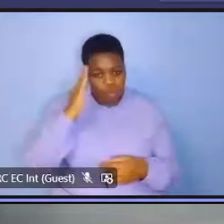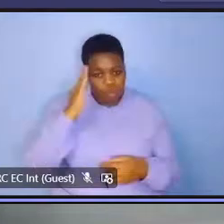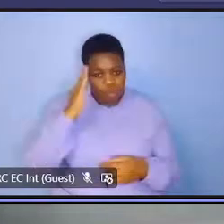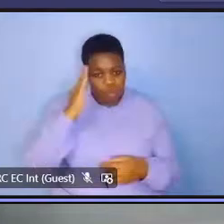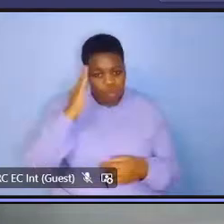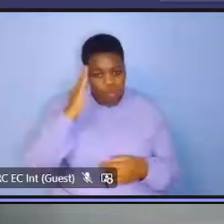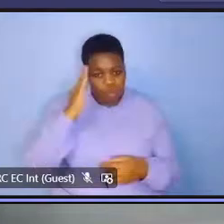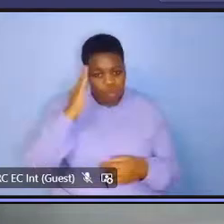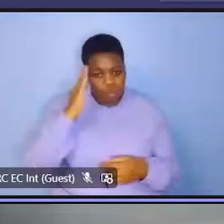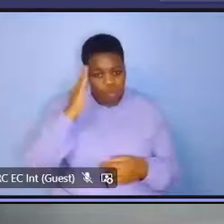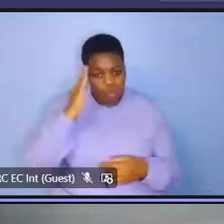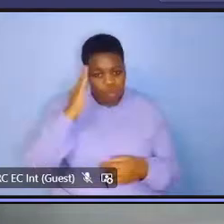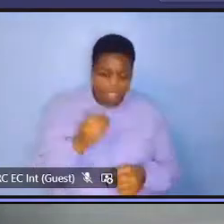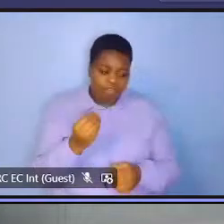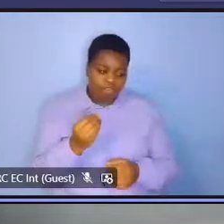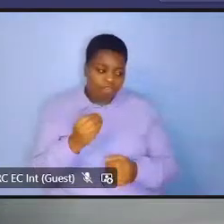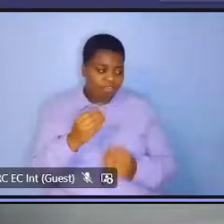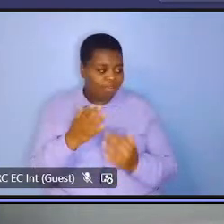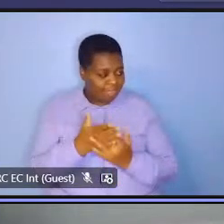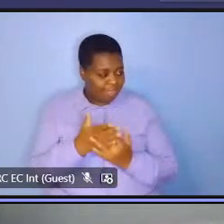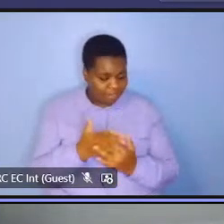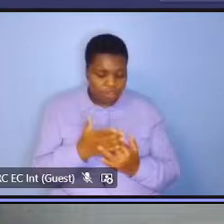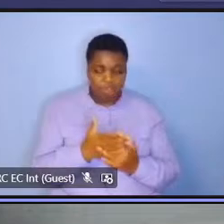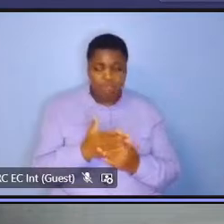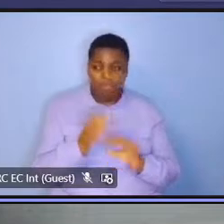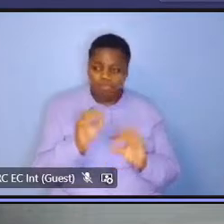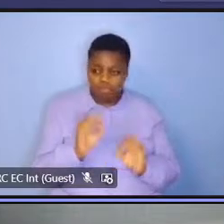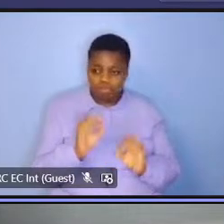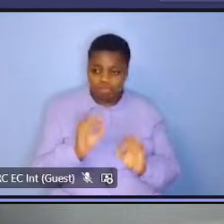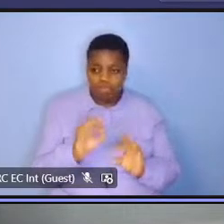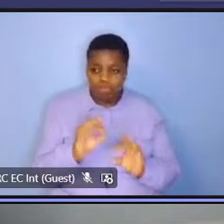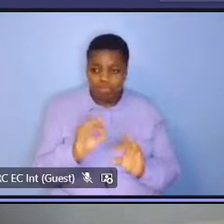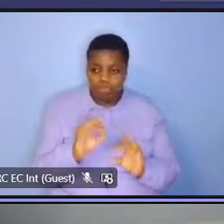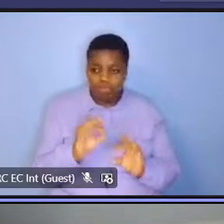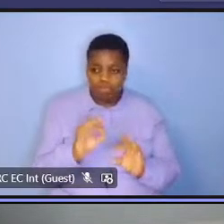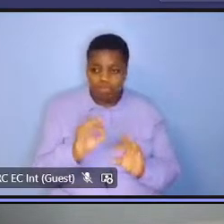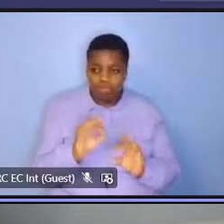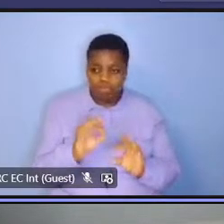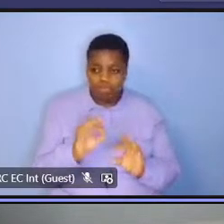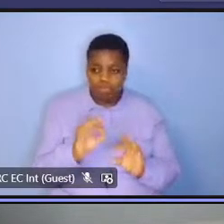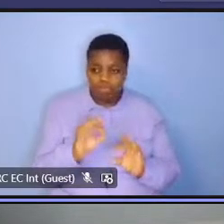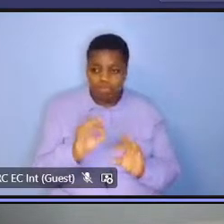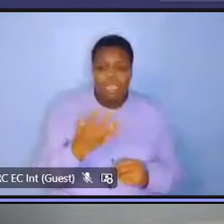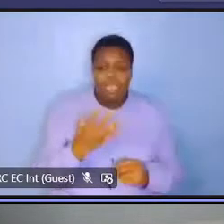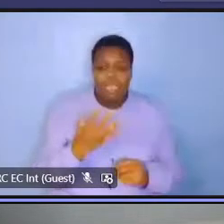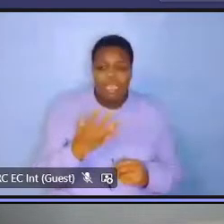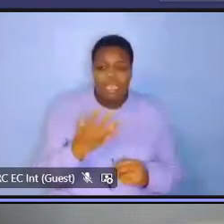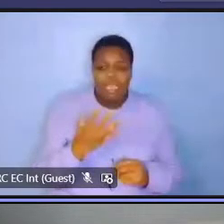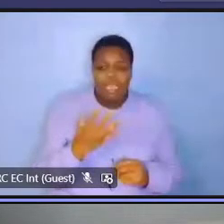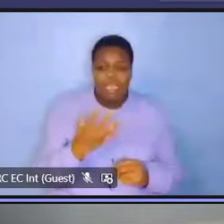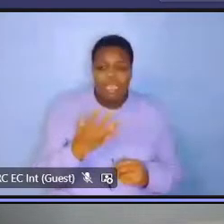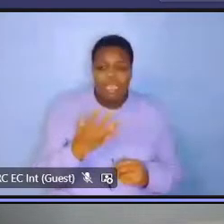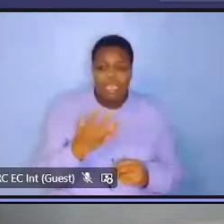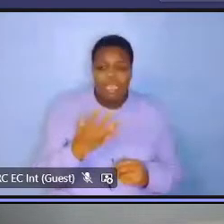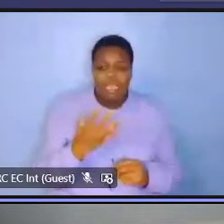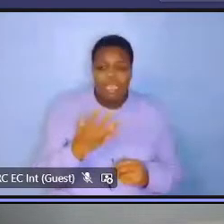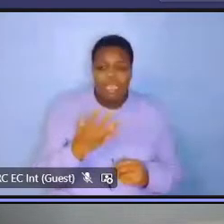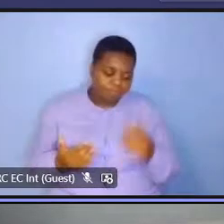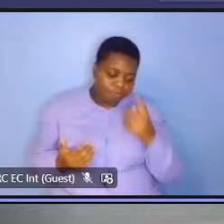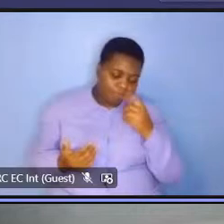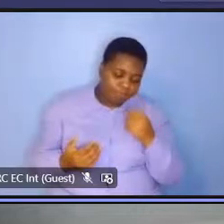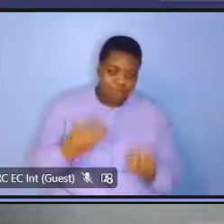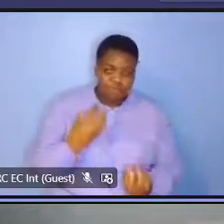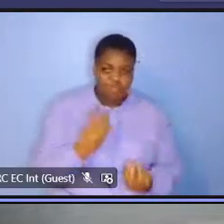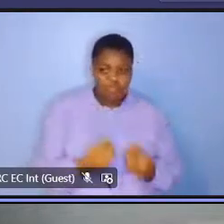should be reasonable accommodation in terms of that. But maybe perhaps there may be still challenges in terms of the non-conforming gender learners, as it